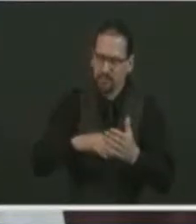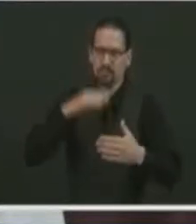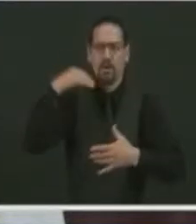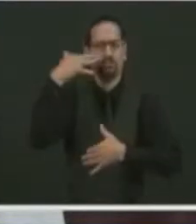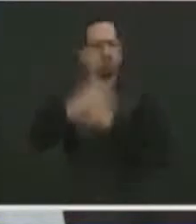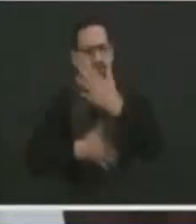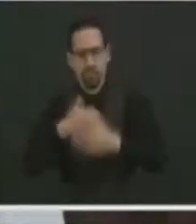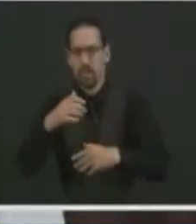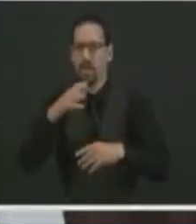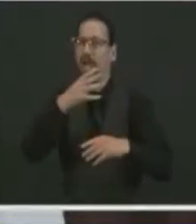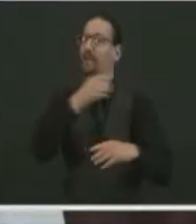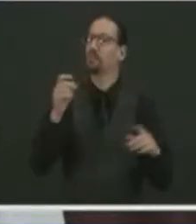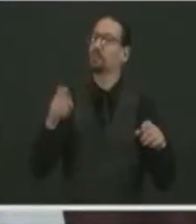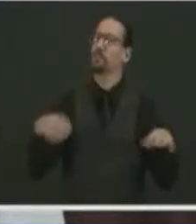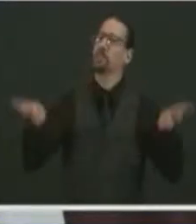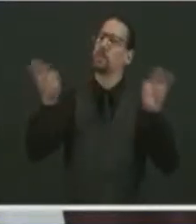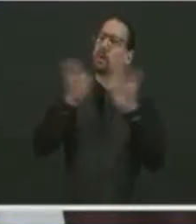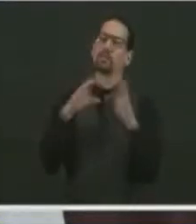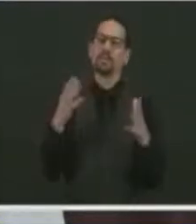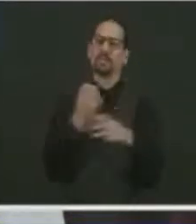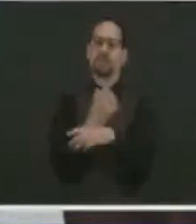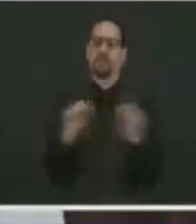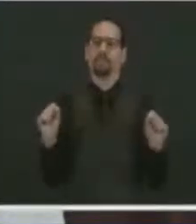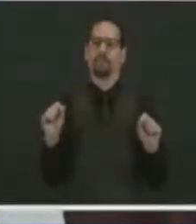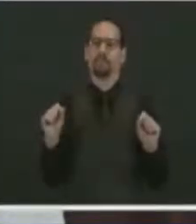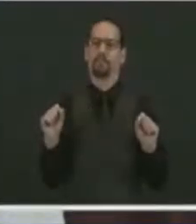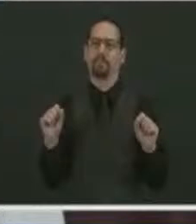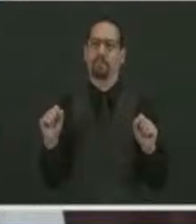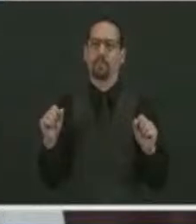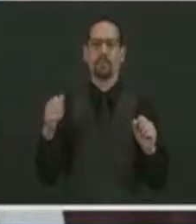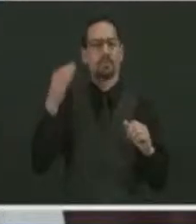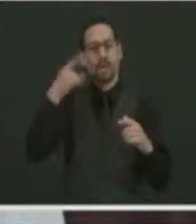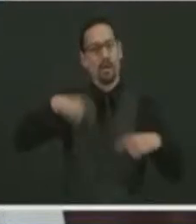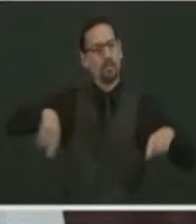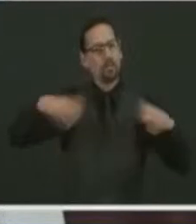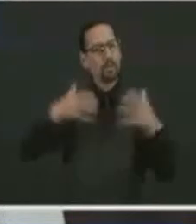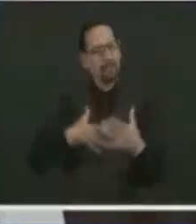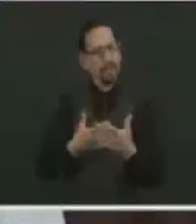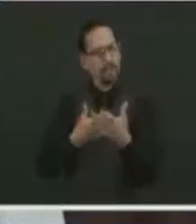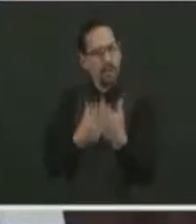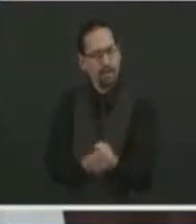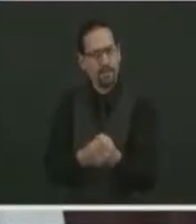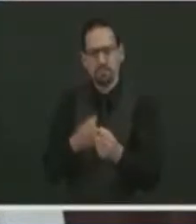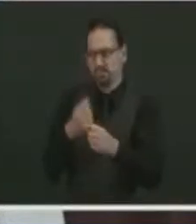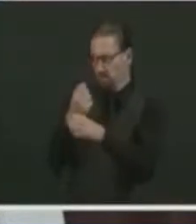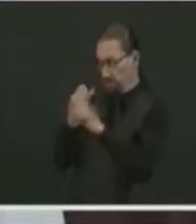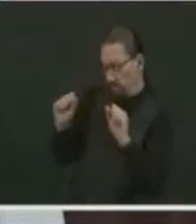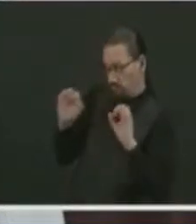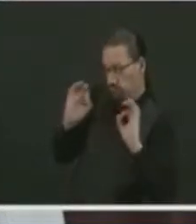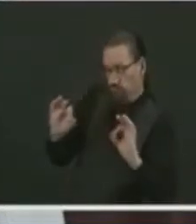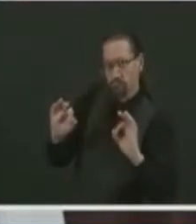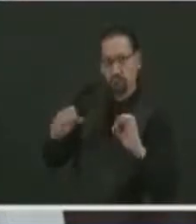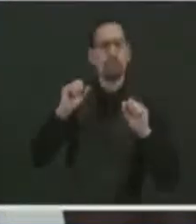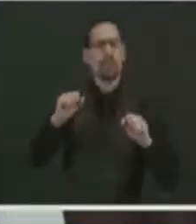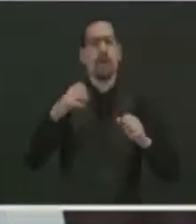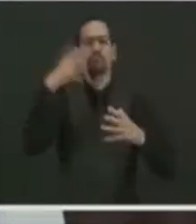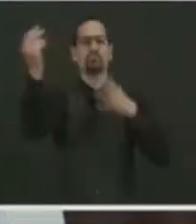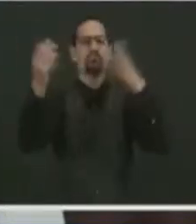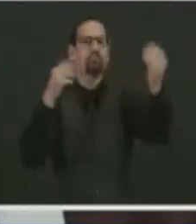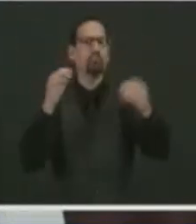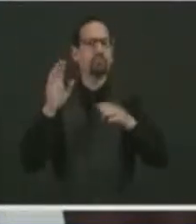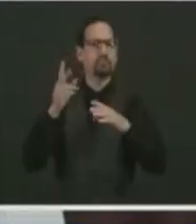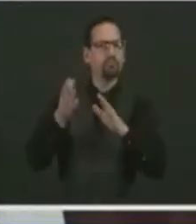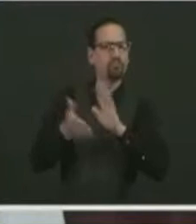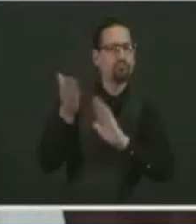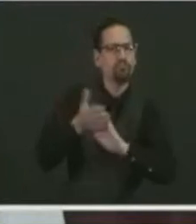rules. And so I'm just going to ask you, please, I'm worried that people think, oh, we're going to get to go get our